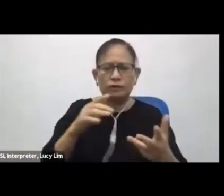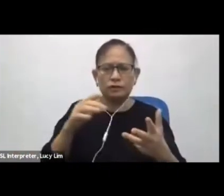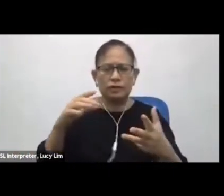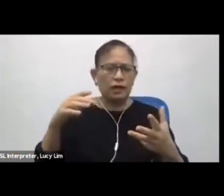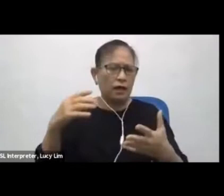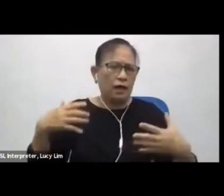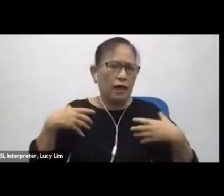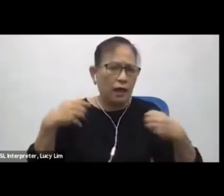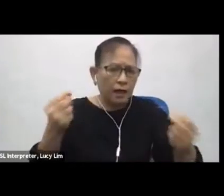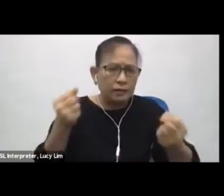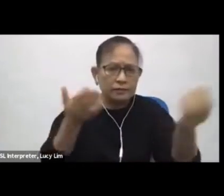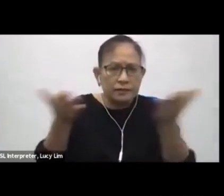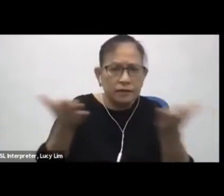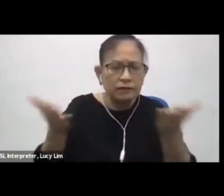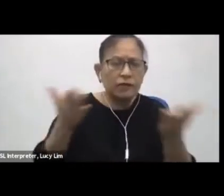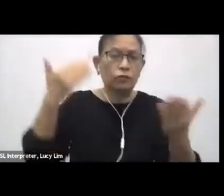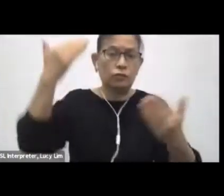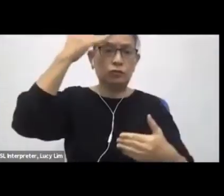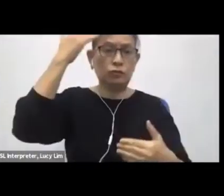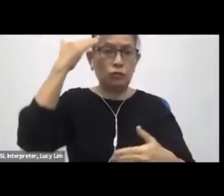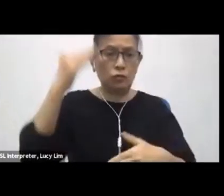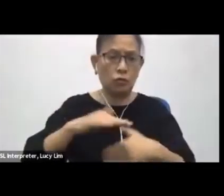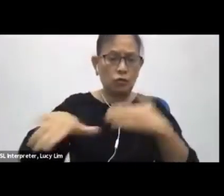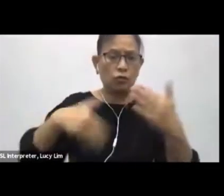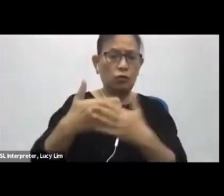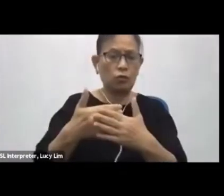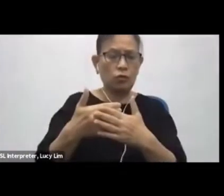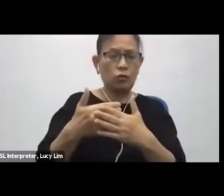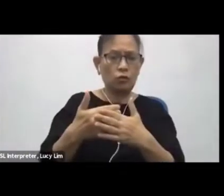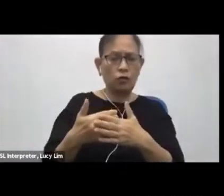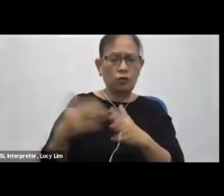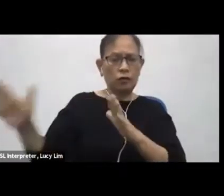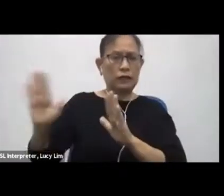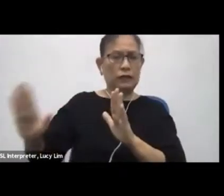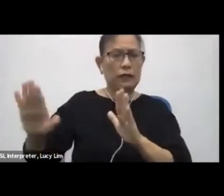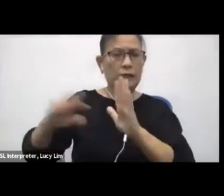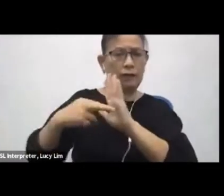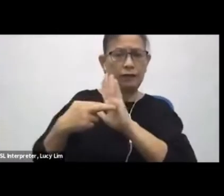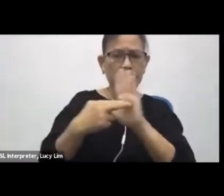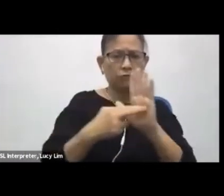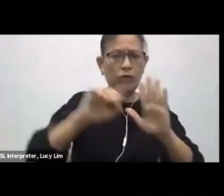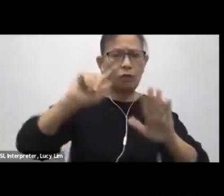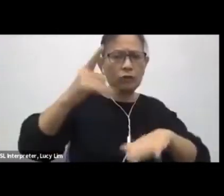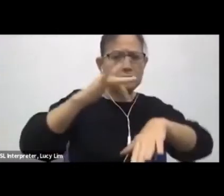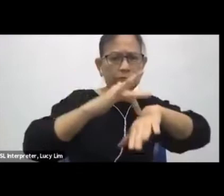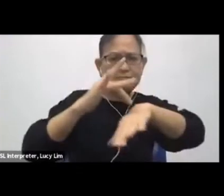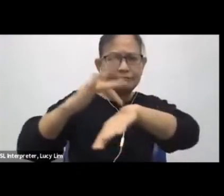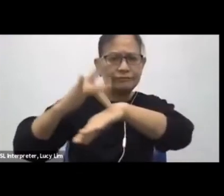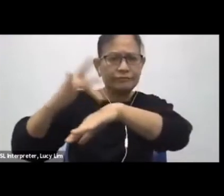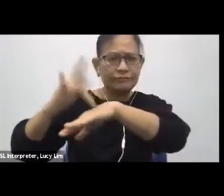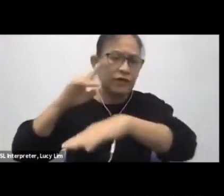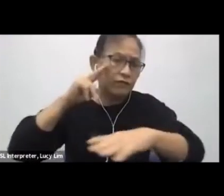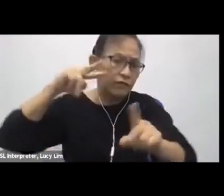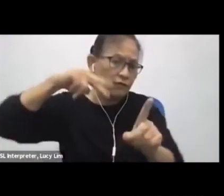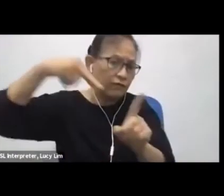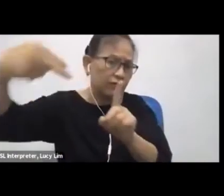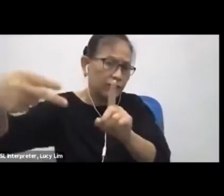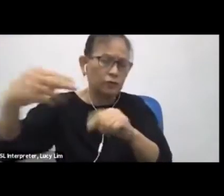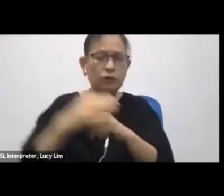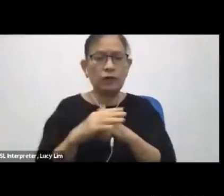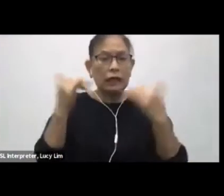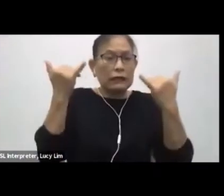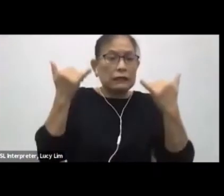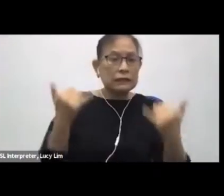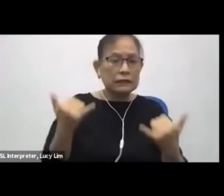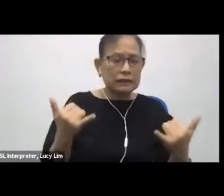cetera, which we know very well that they basically represent a tip of the iceberg. So we do not at the moment, at least from